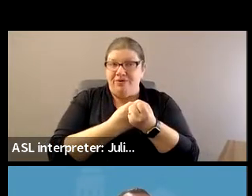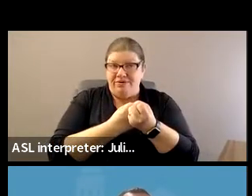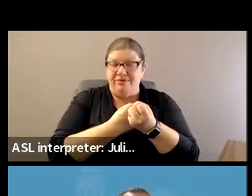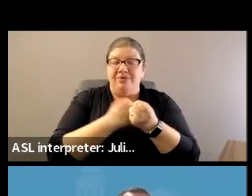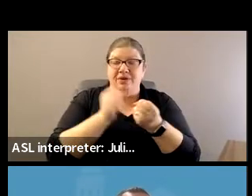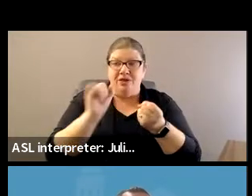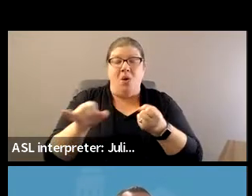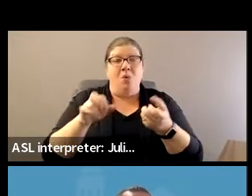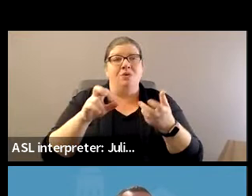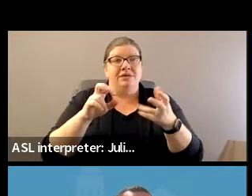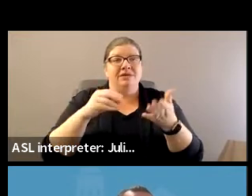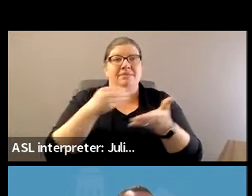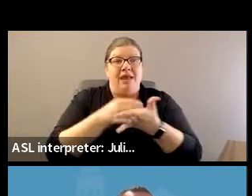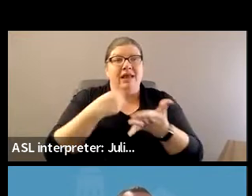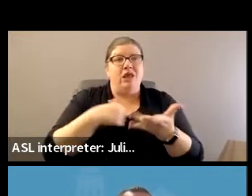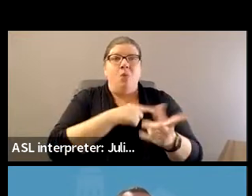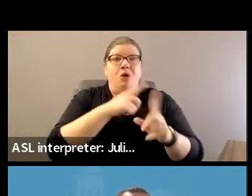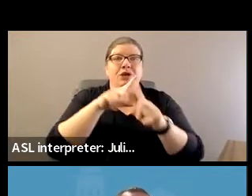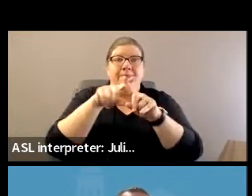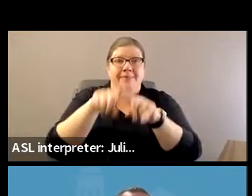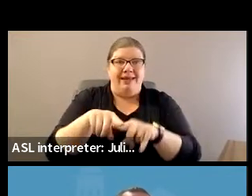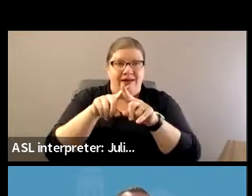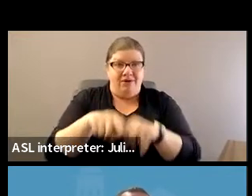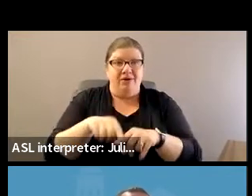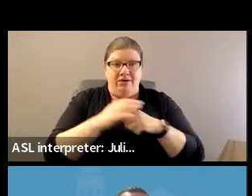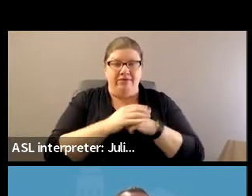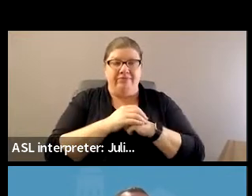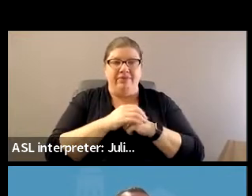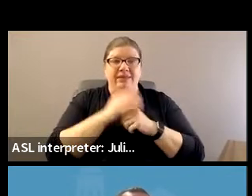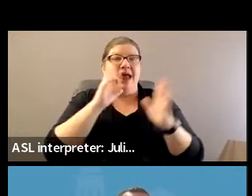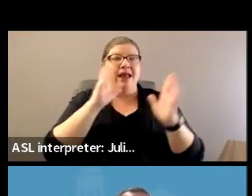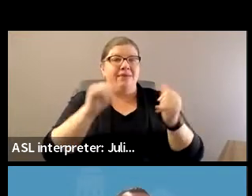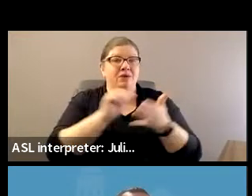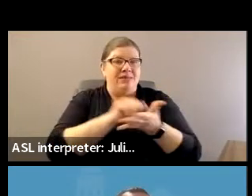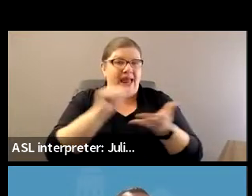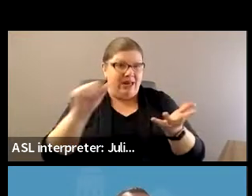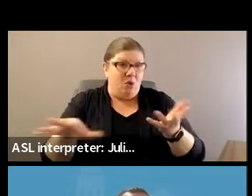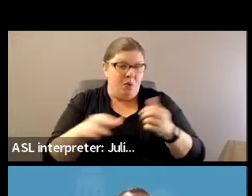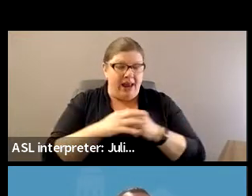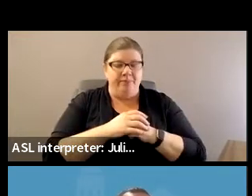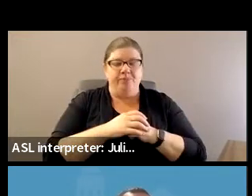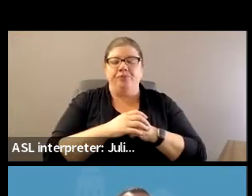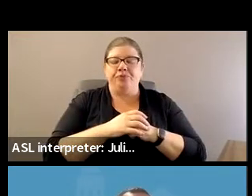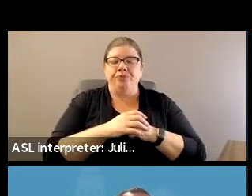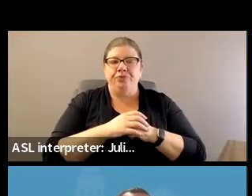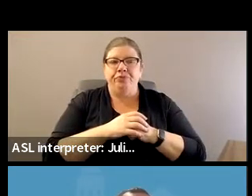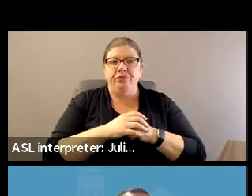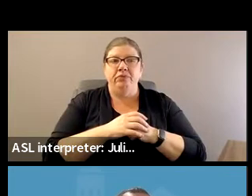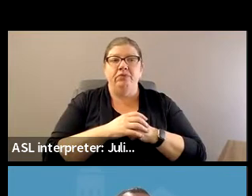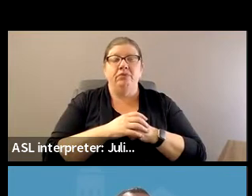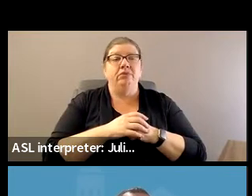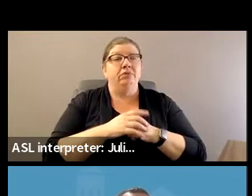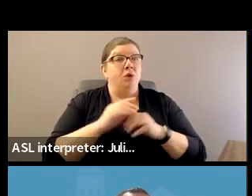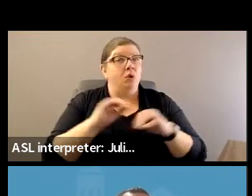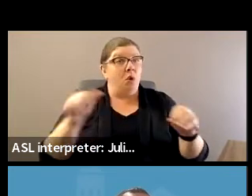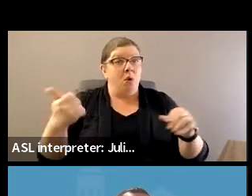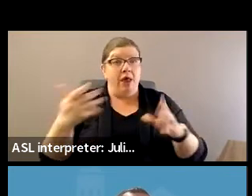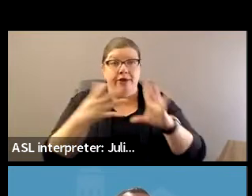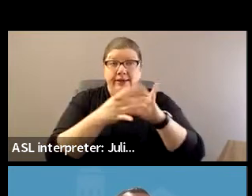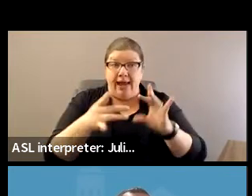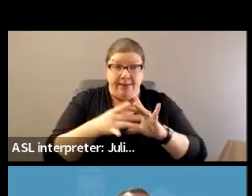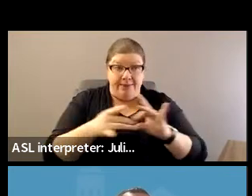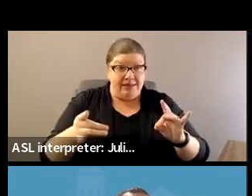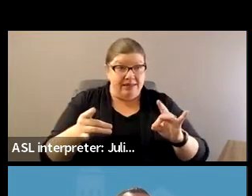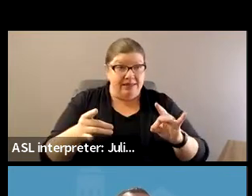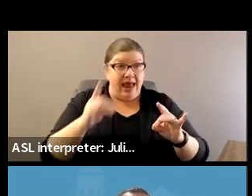depending on and not expecting them to be taken away just because. So hearing no additional comments being made, I